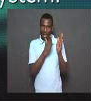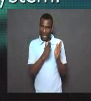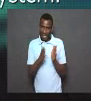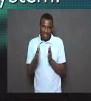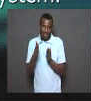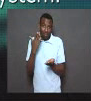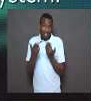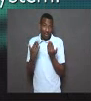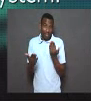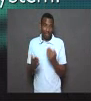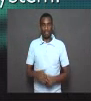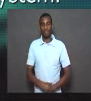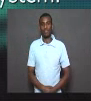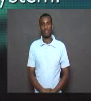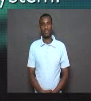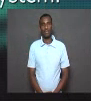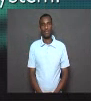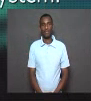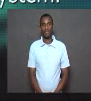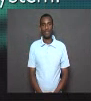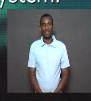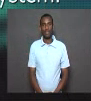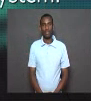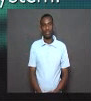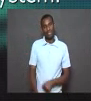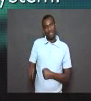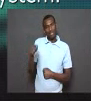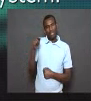system may be arranged.